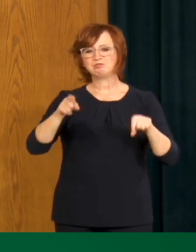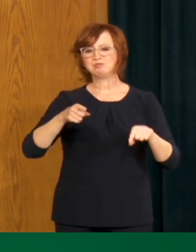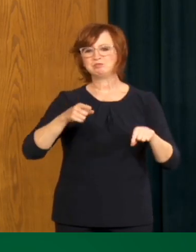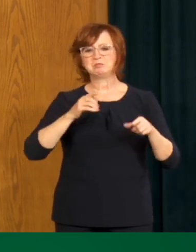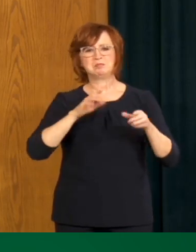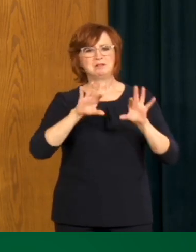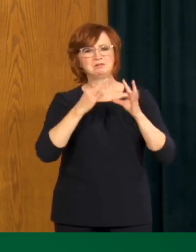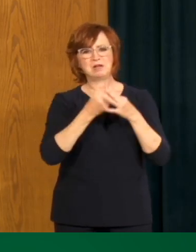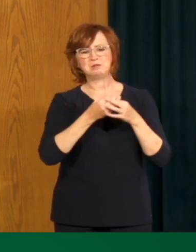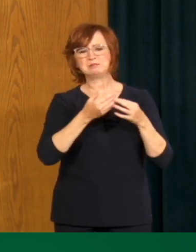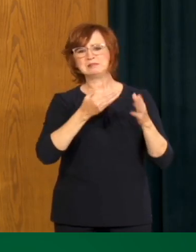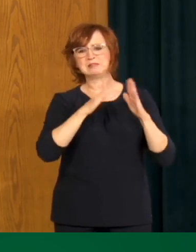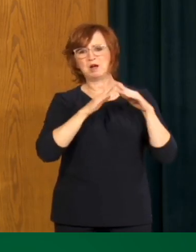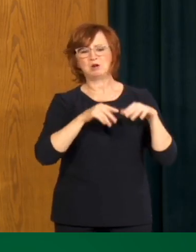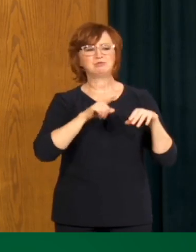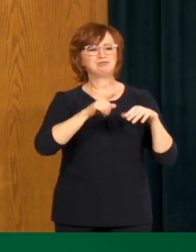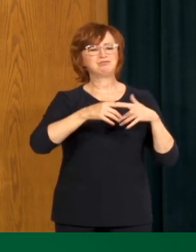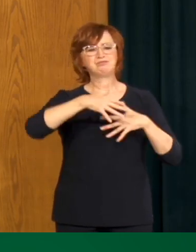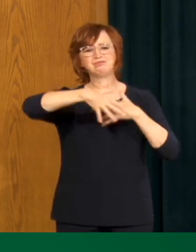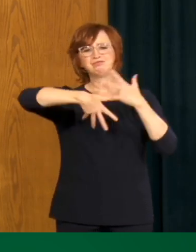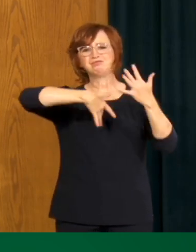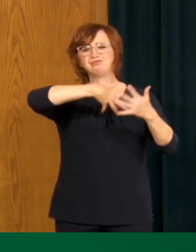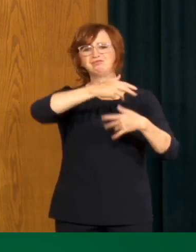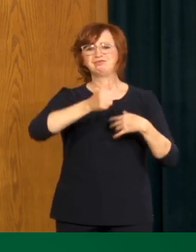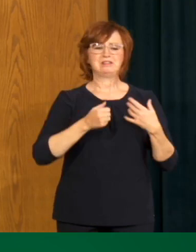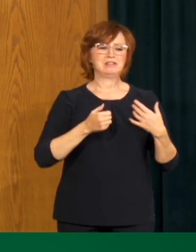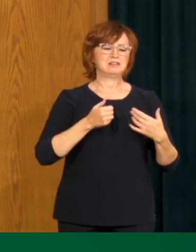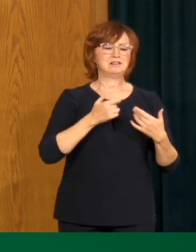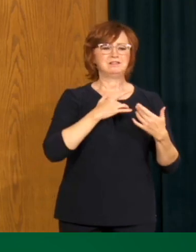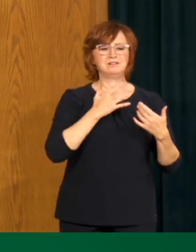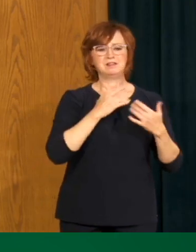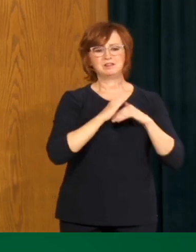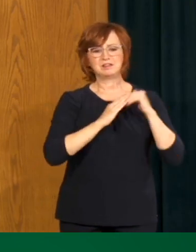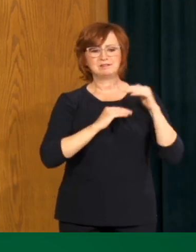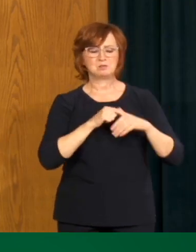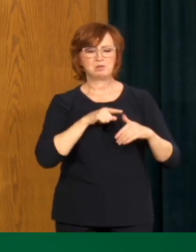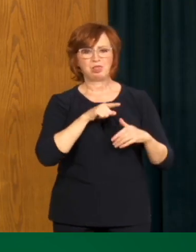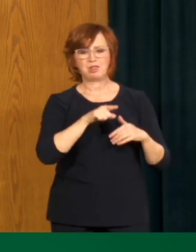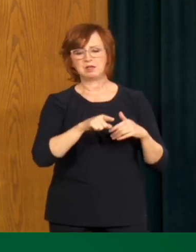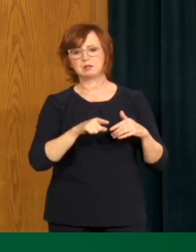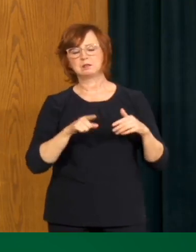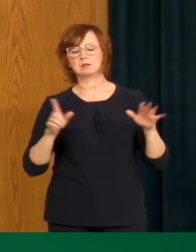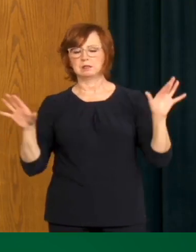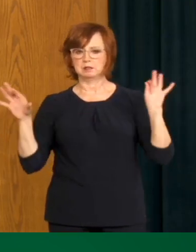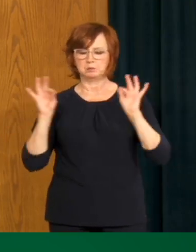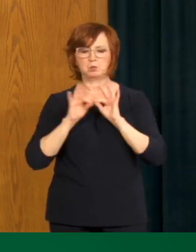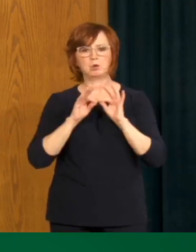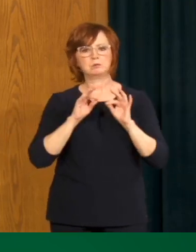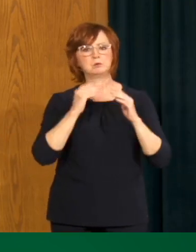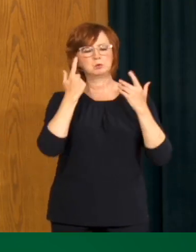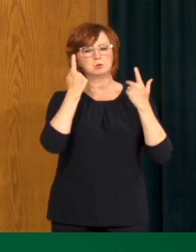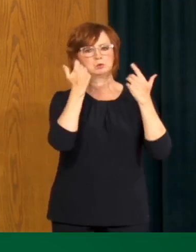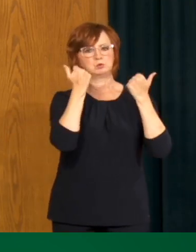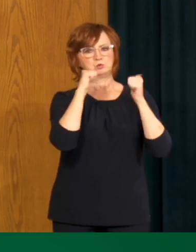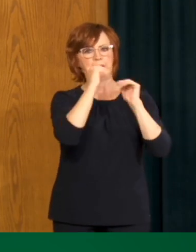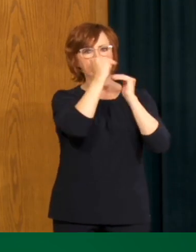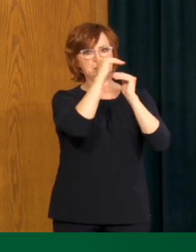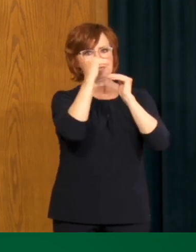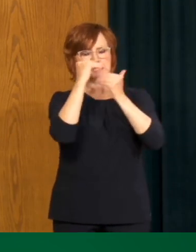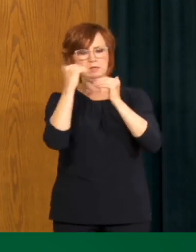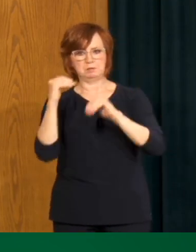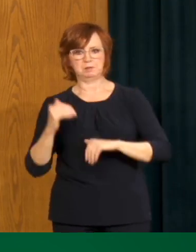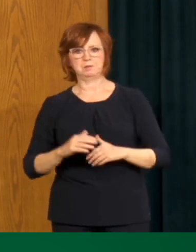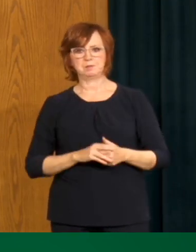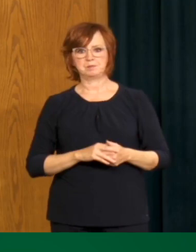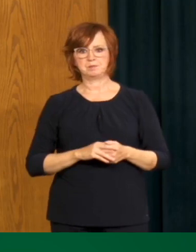need to manage. Not that we will never have clusters, that will happen, but it's just to make sure that we keep them as infrequent as we can to keep our